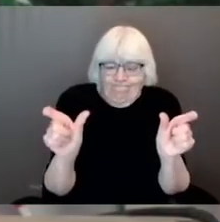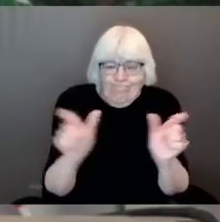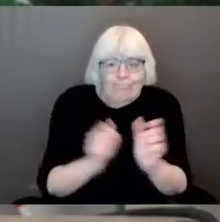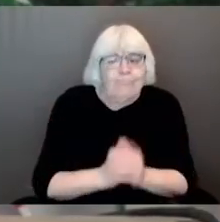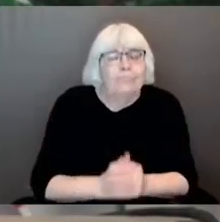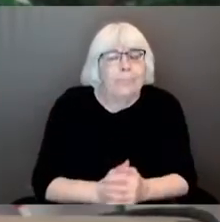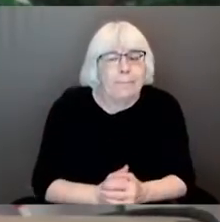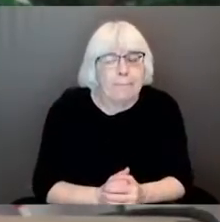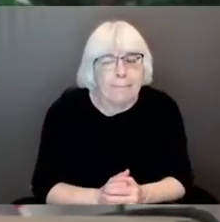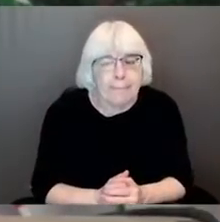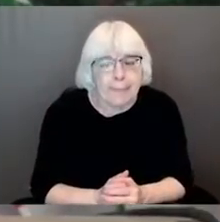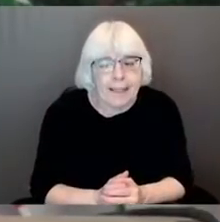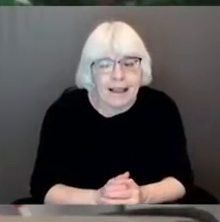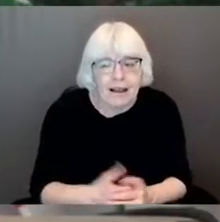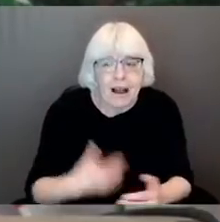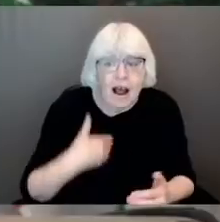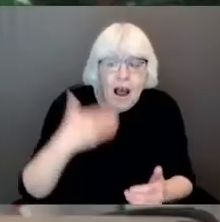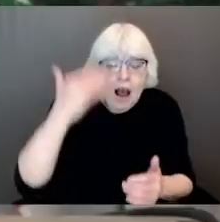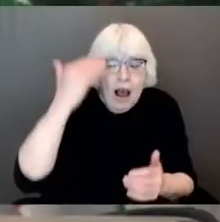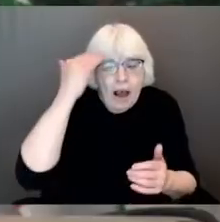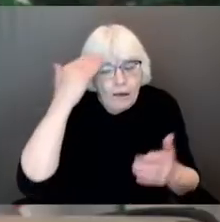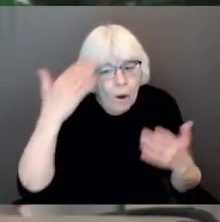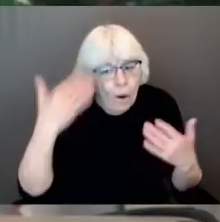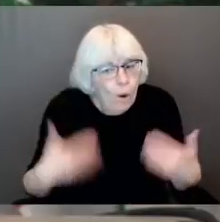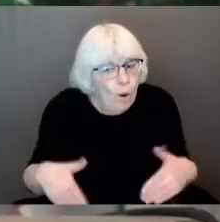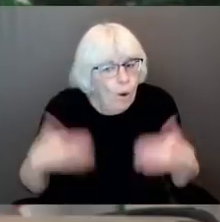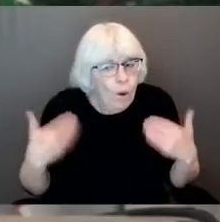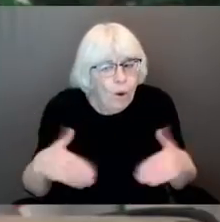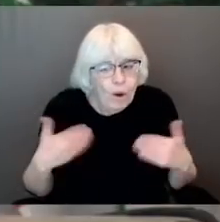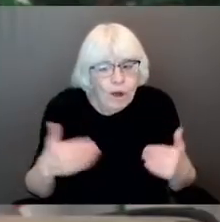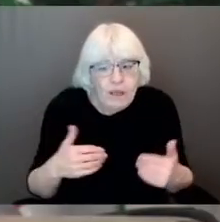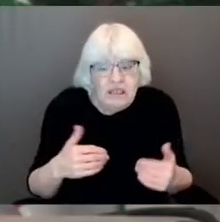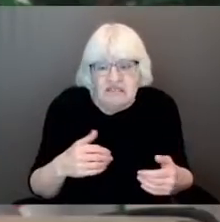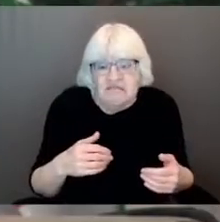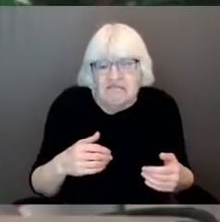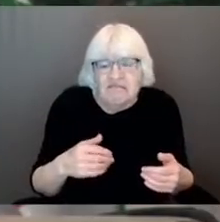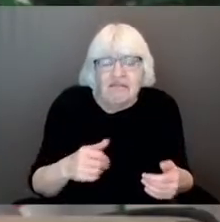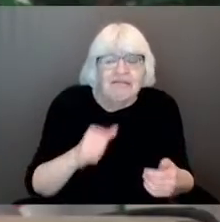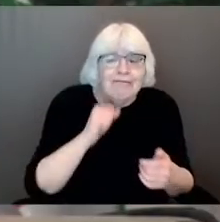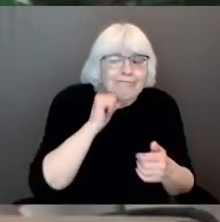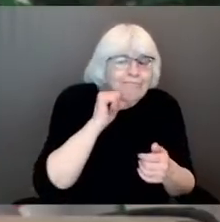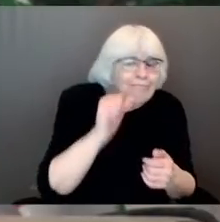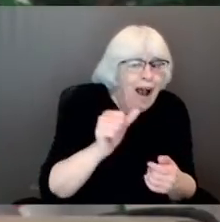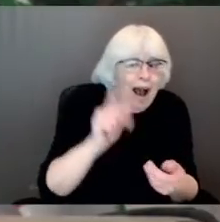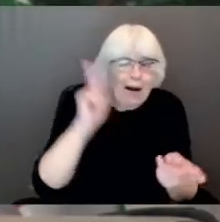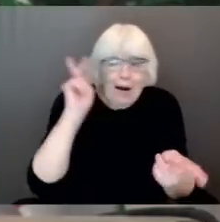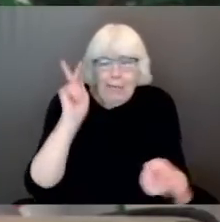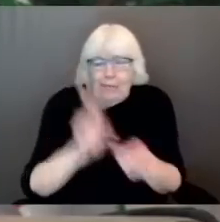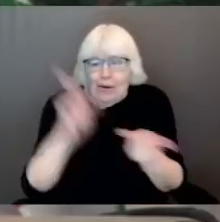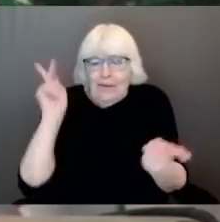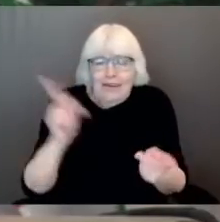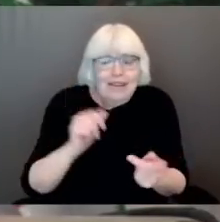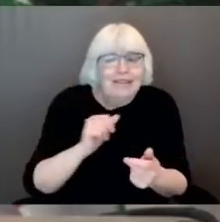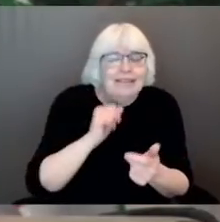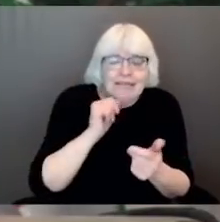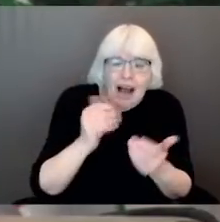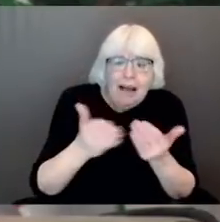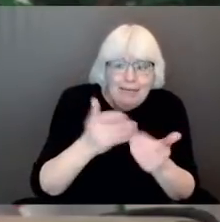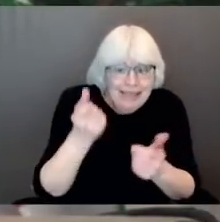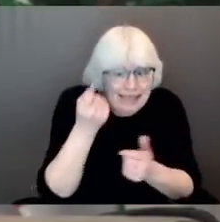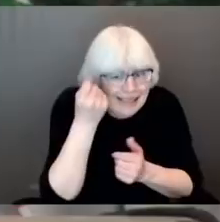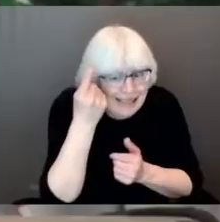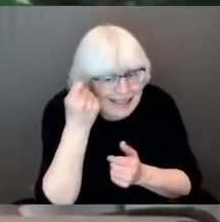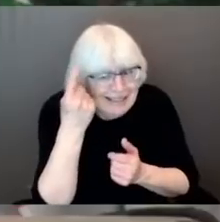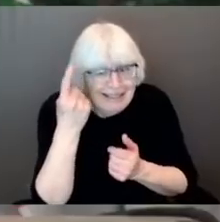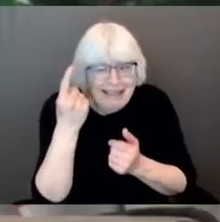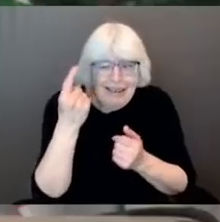knowing in full that it has not been perfect and it has not been without some challenges along the way. But we've done a good